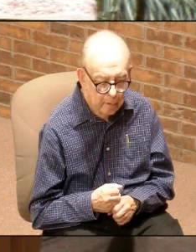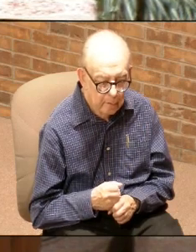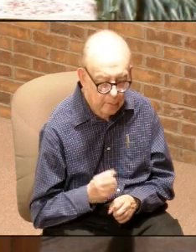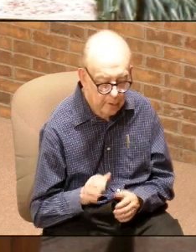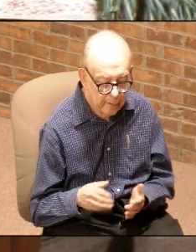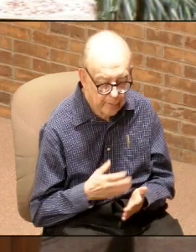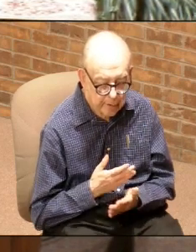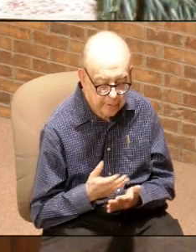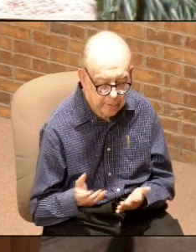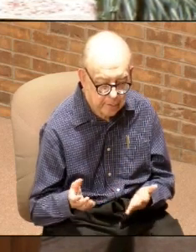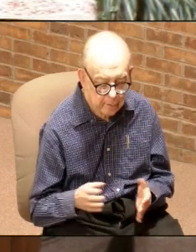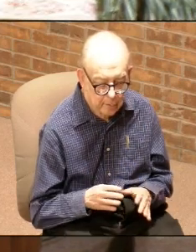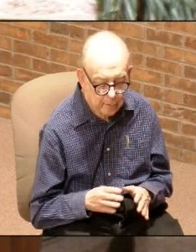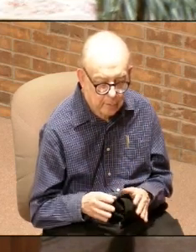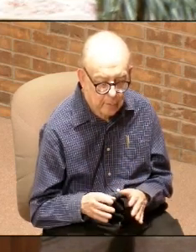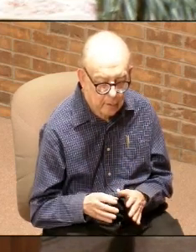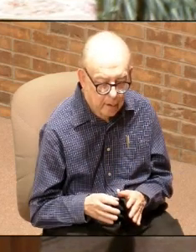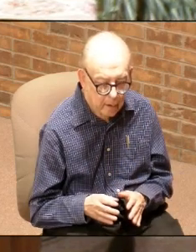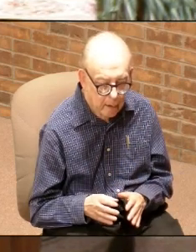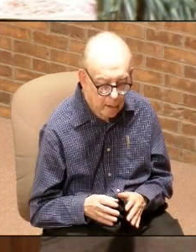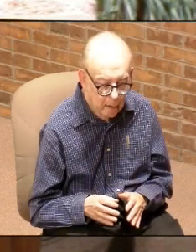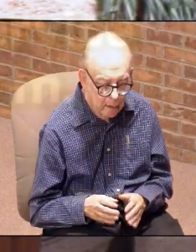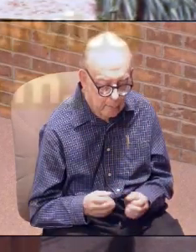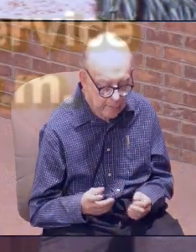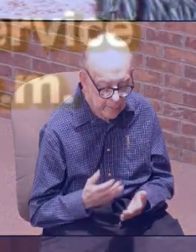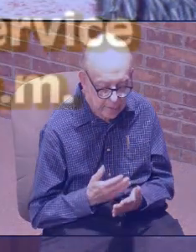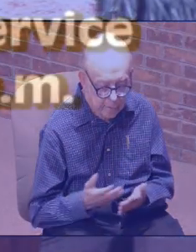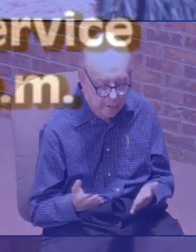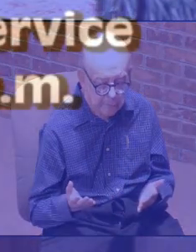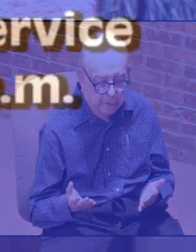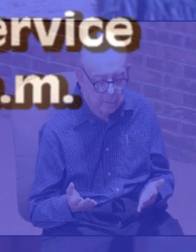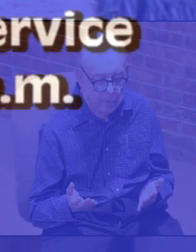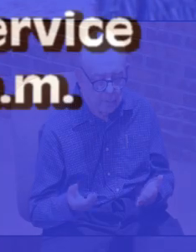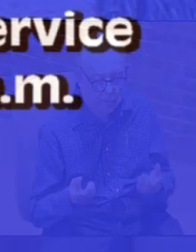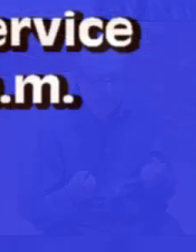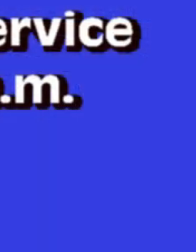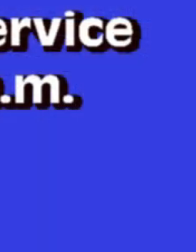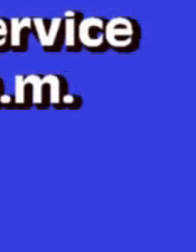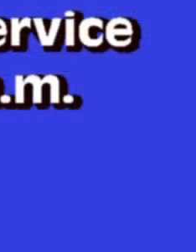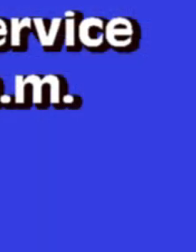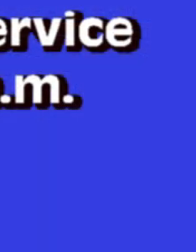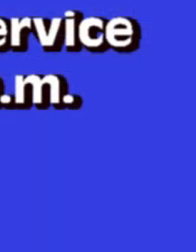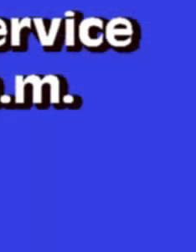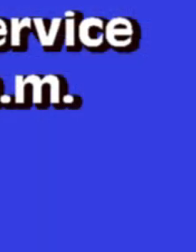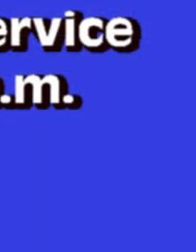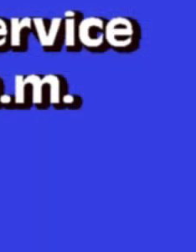to do. Too much is happening.